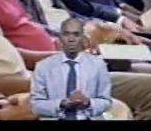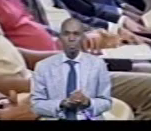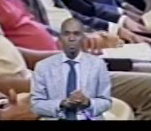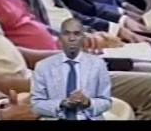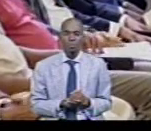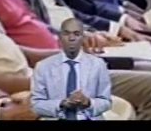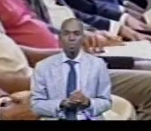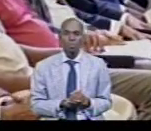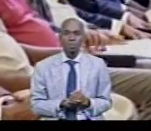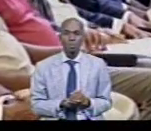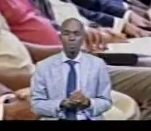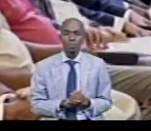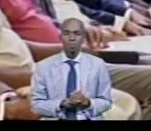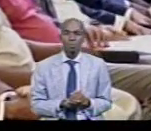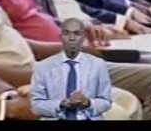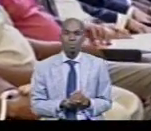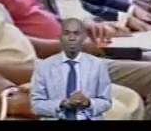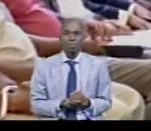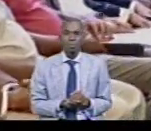Ashiaman.